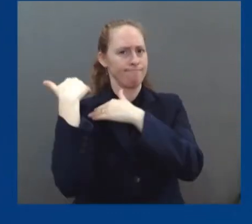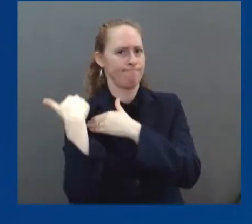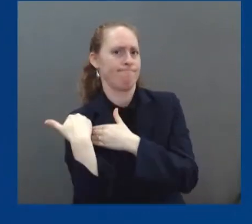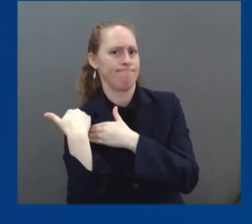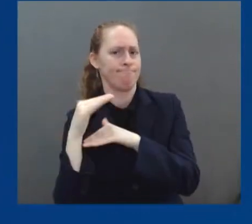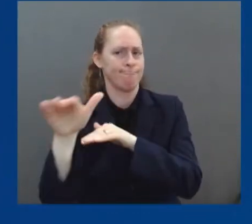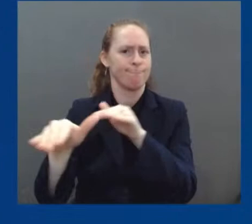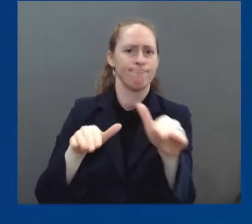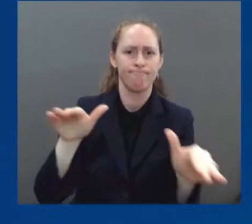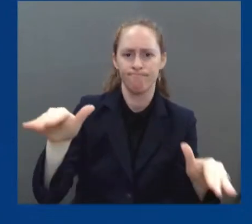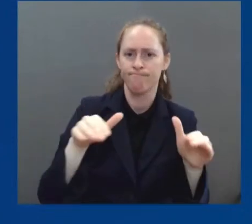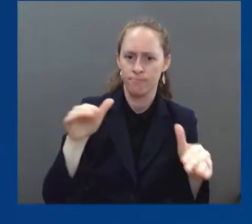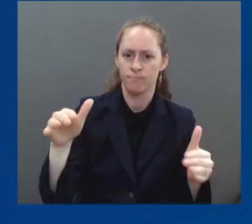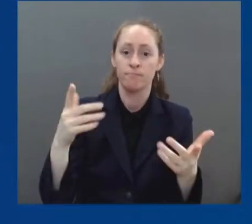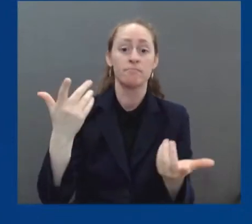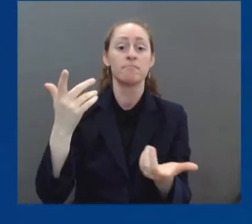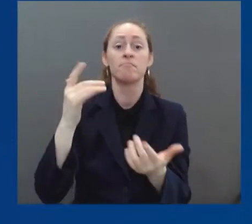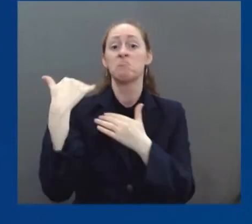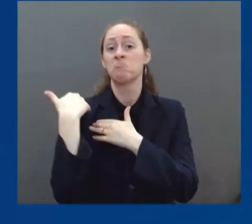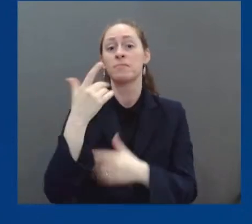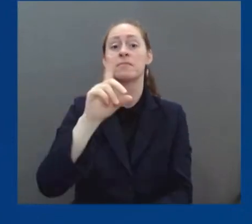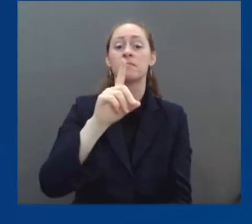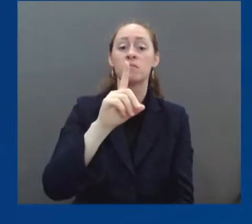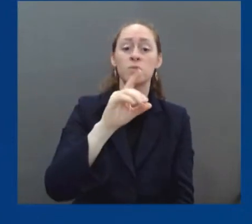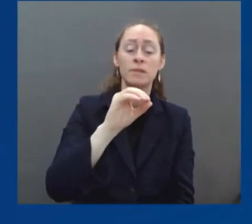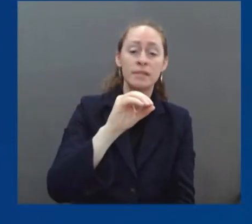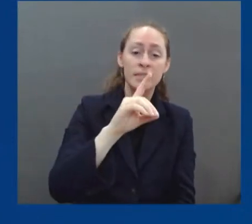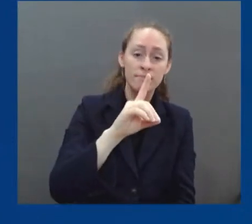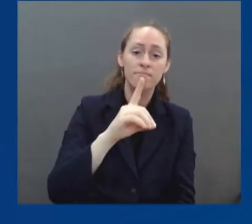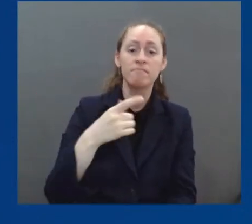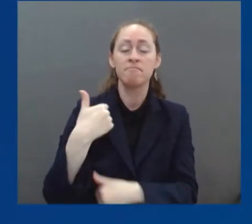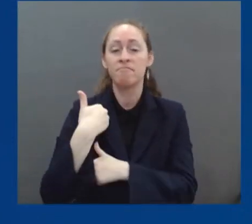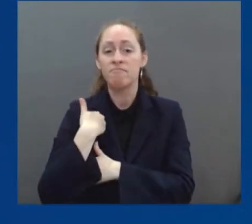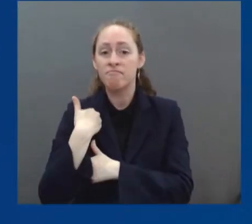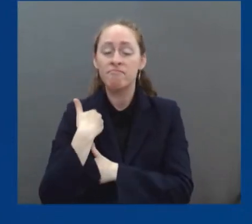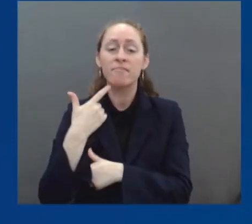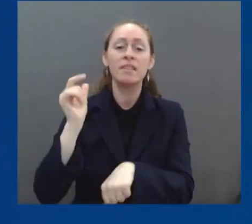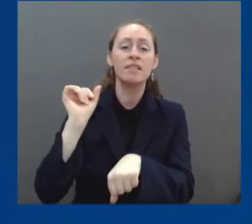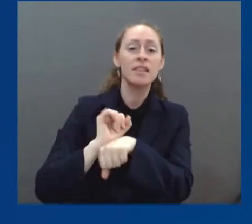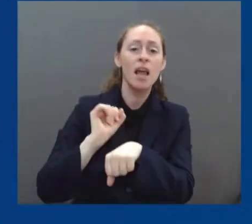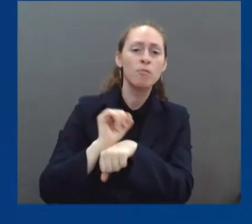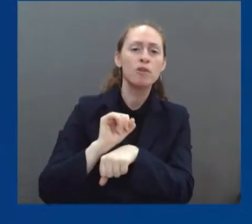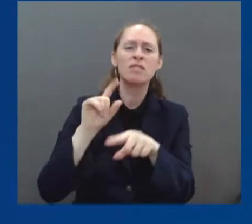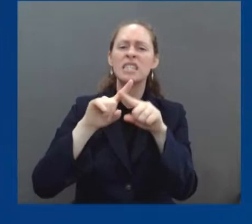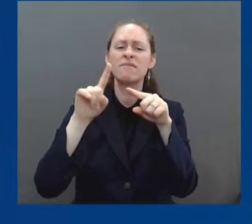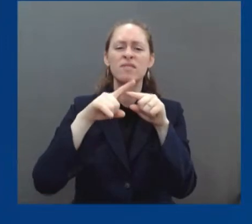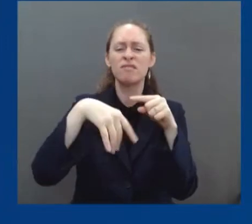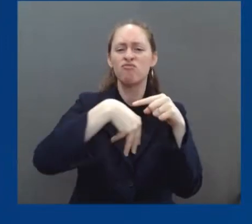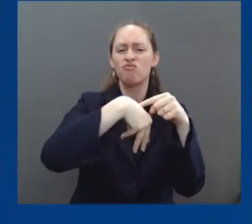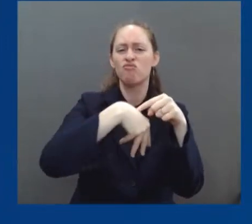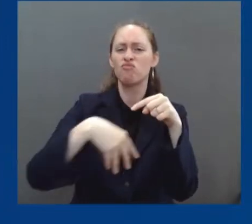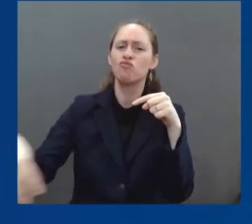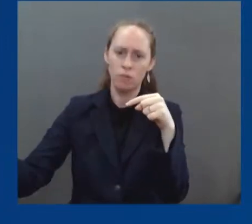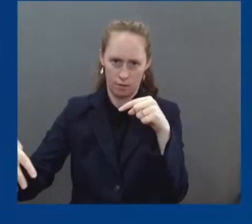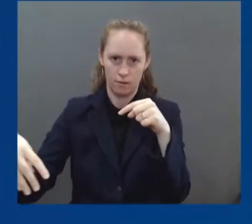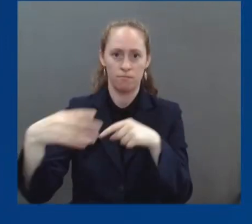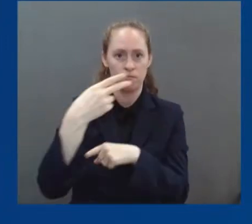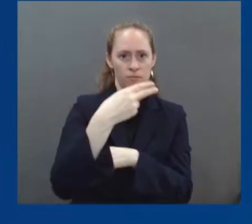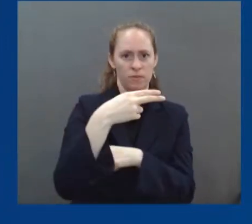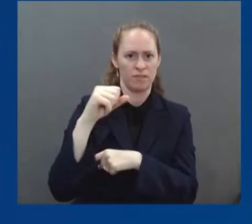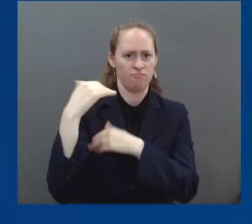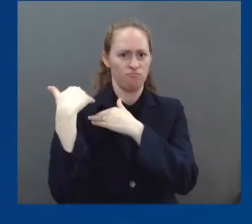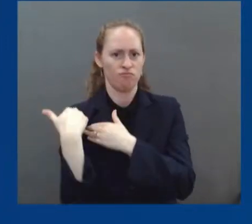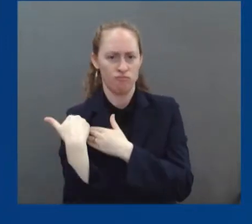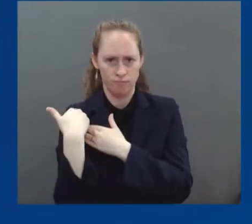Veterans Administration, the Labor Department, and many entities across government to coordinate both public and private sector work to advance our understanding of